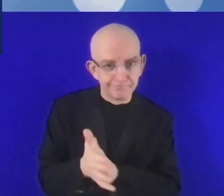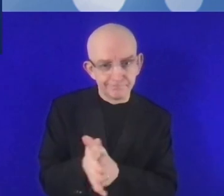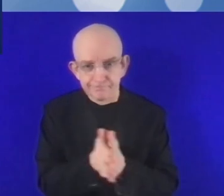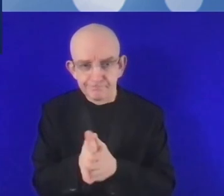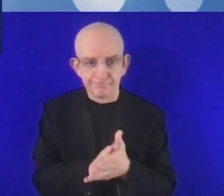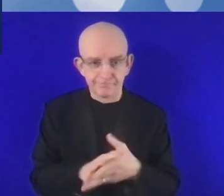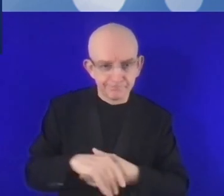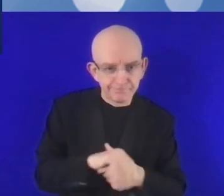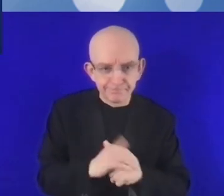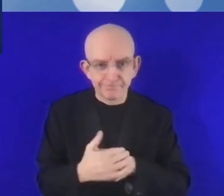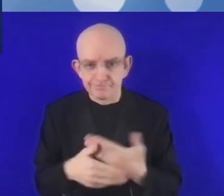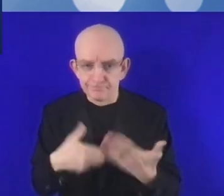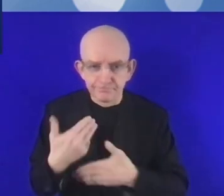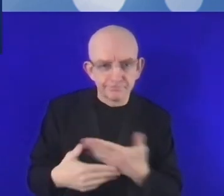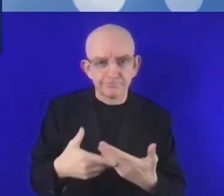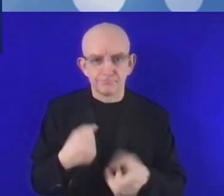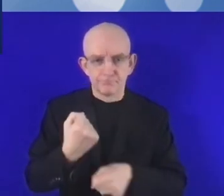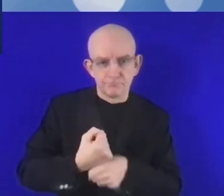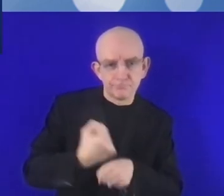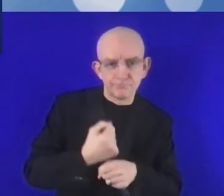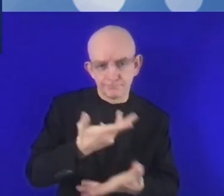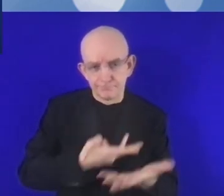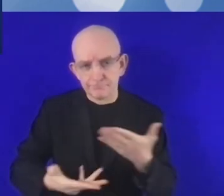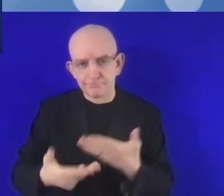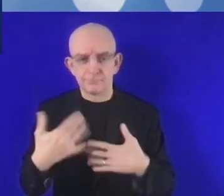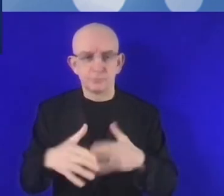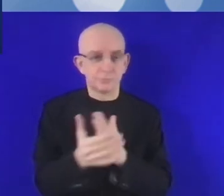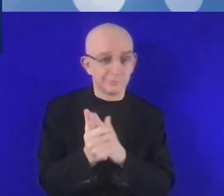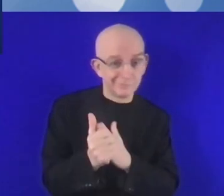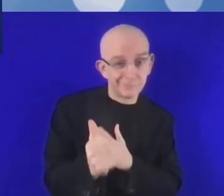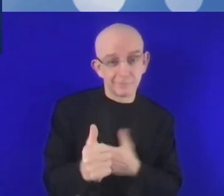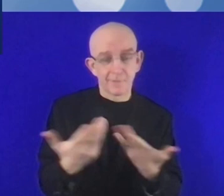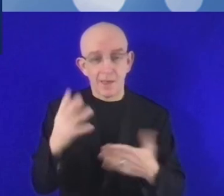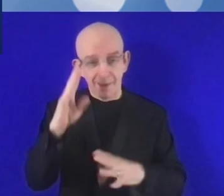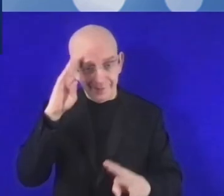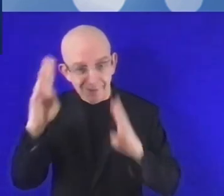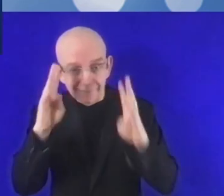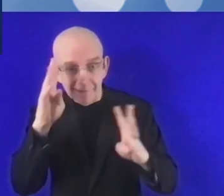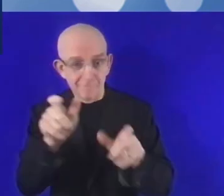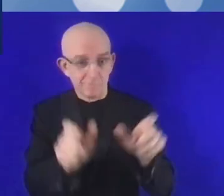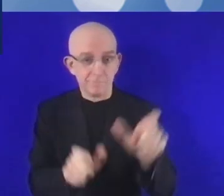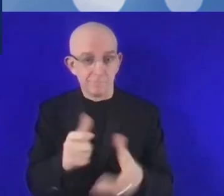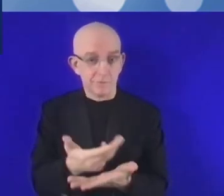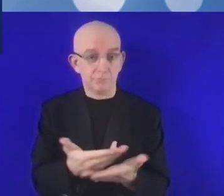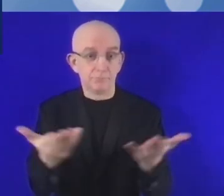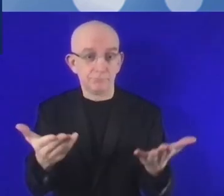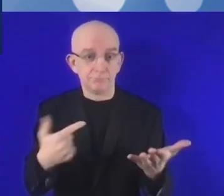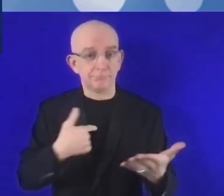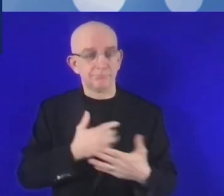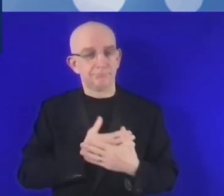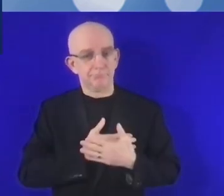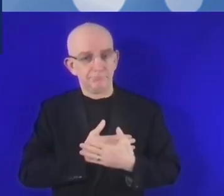appreciate the character of this amazing region, extending from the Baltic in the north to the Black